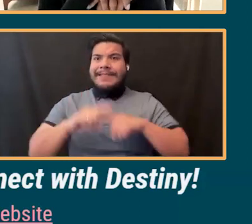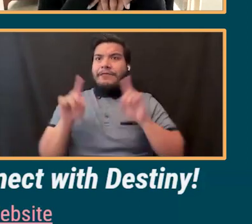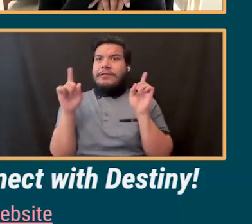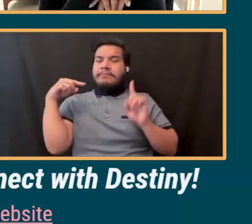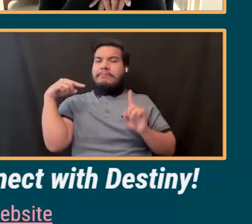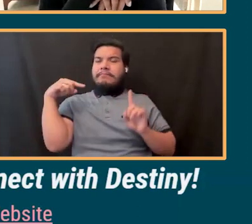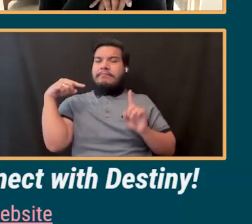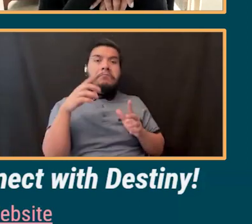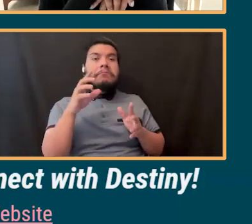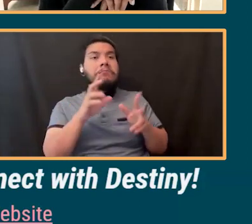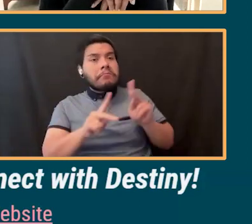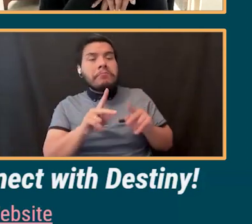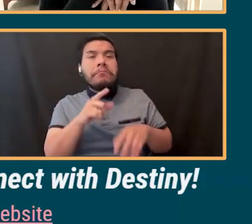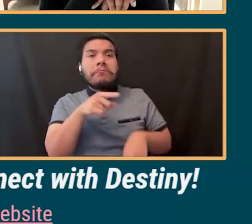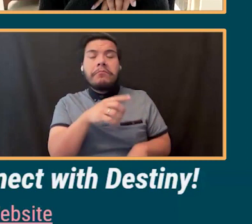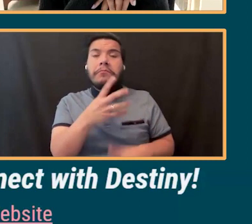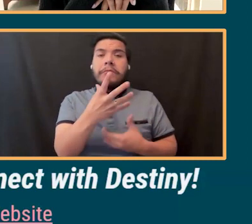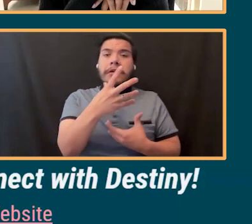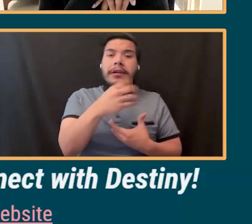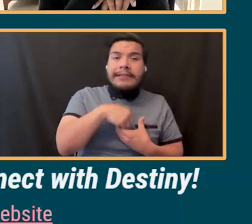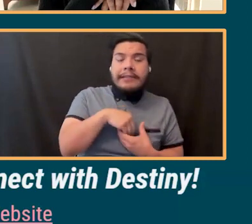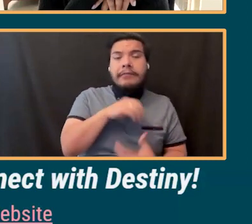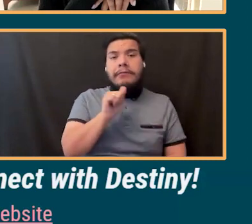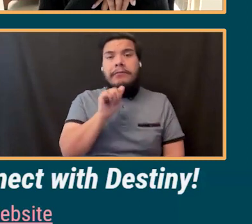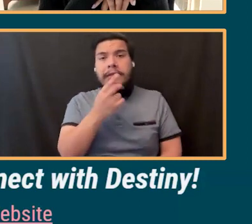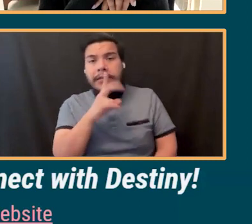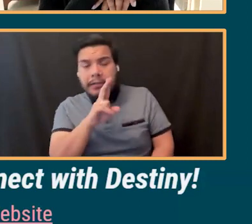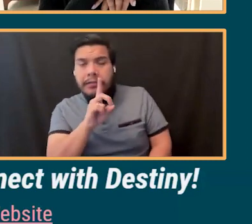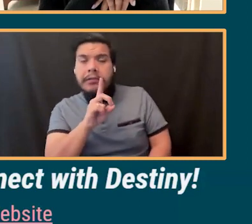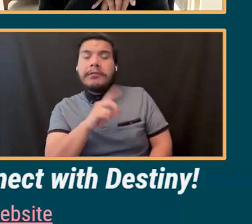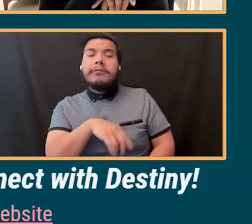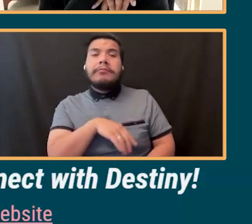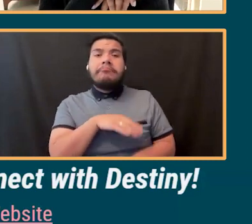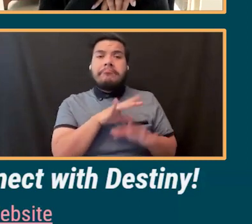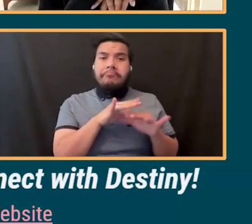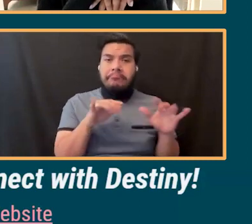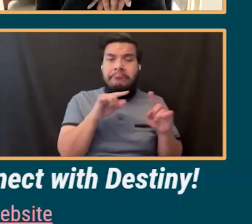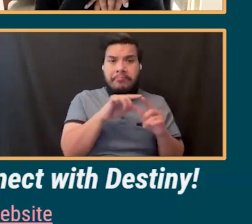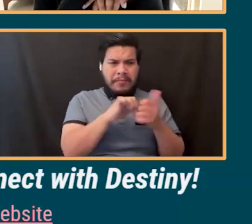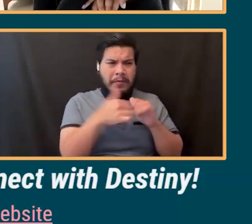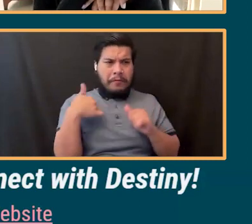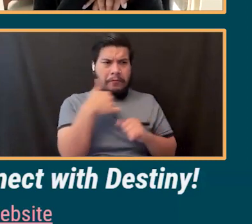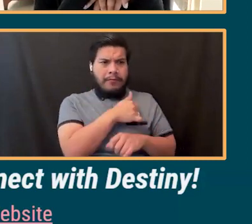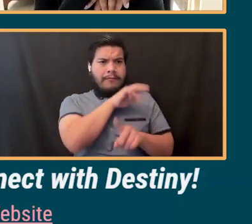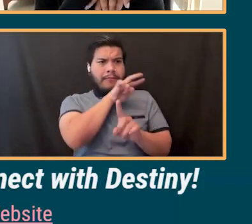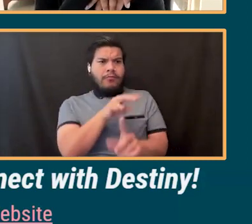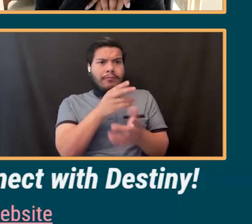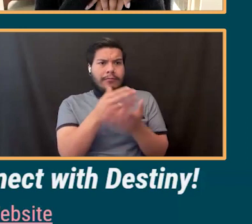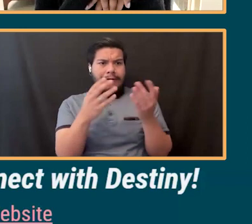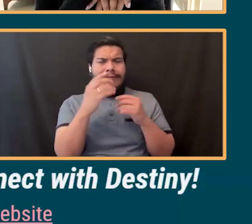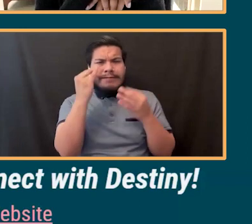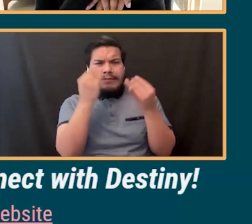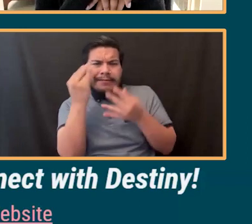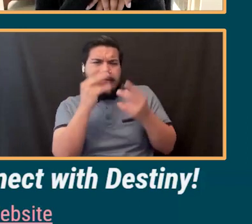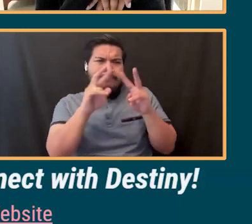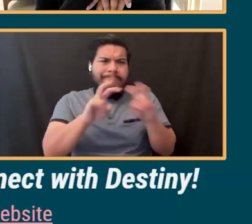of us that are, for example, autistic and ADHD, the way that we conceive things and think is differently from